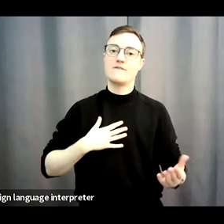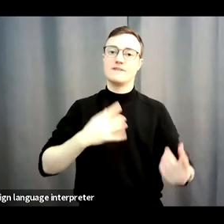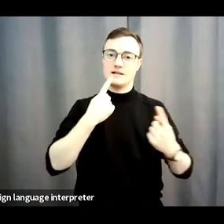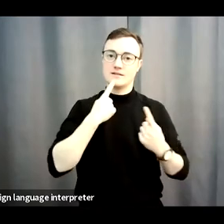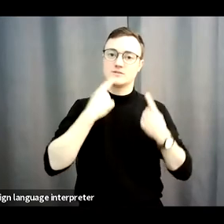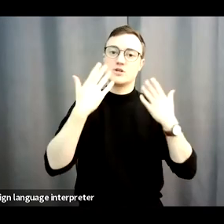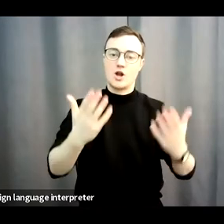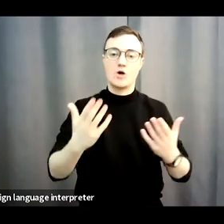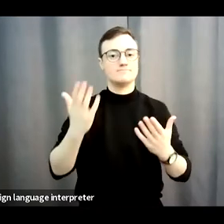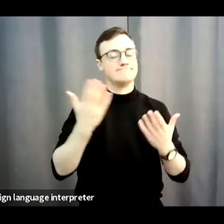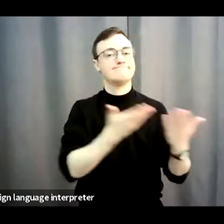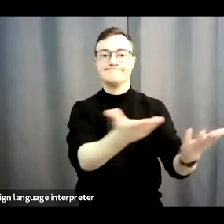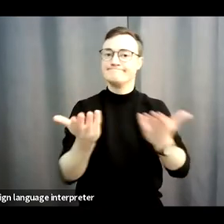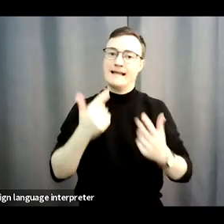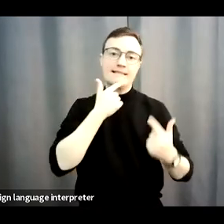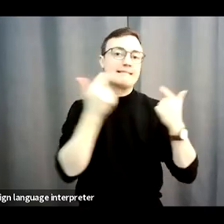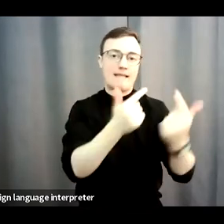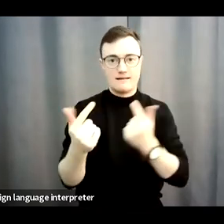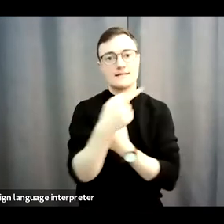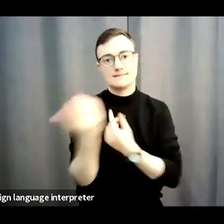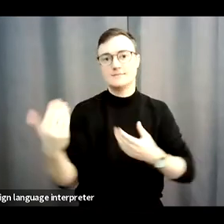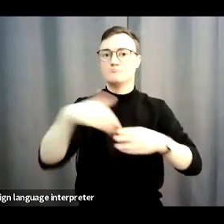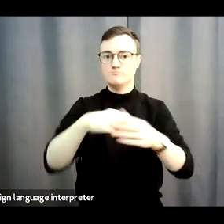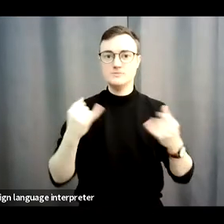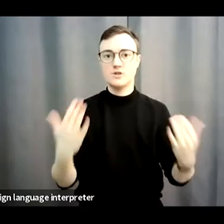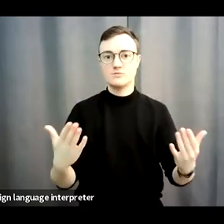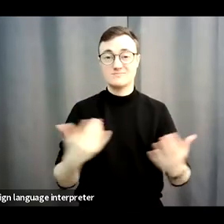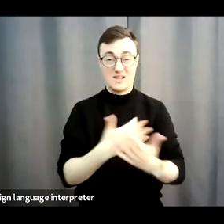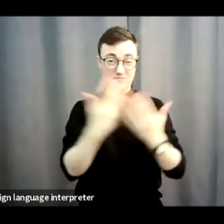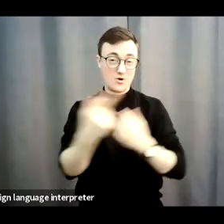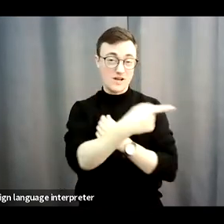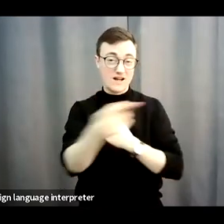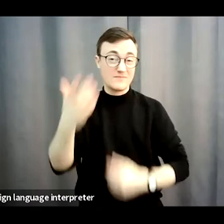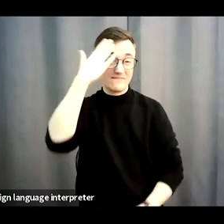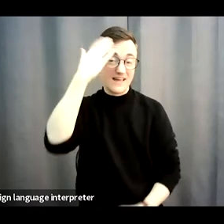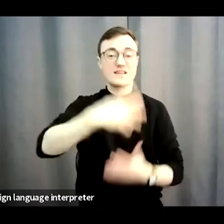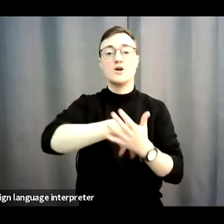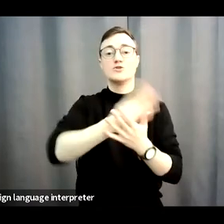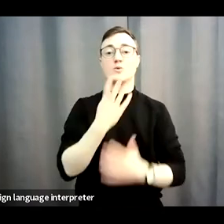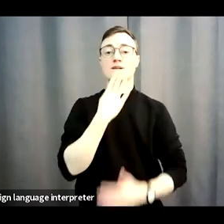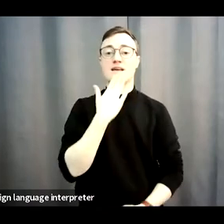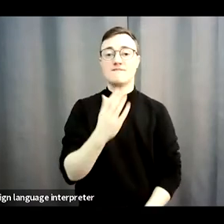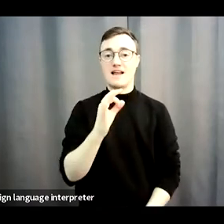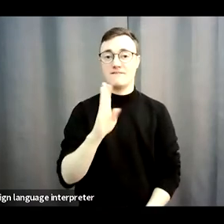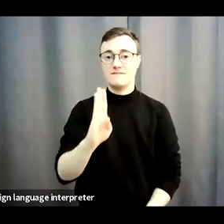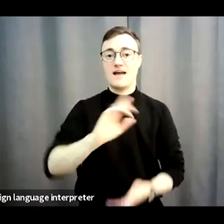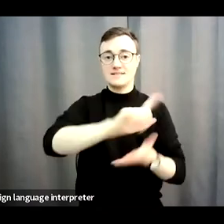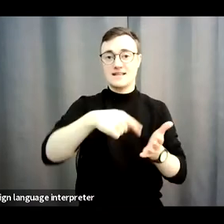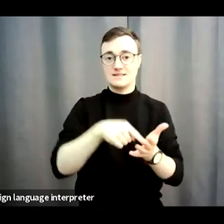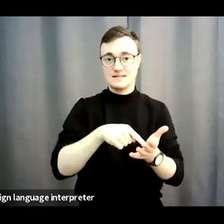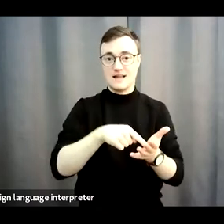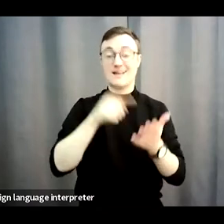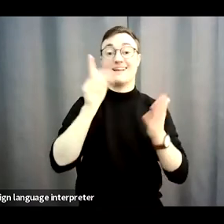today. As many of you well know, the Nordic Welfare Center is an institution under the Nordic Council